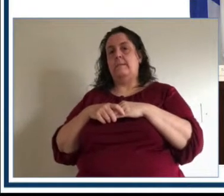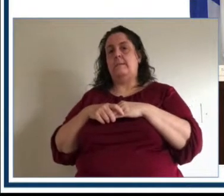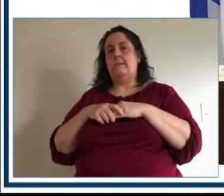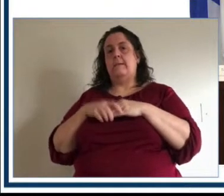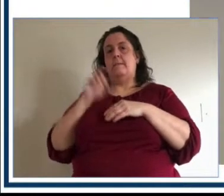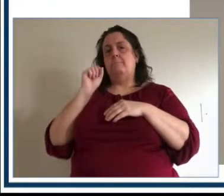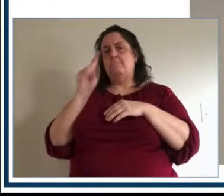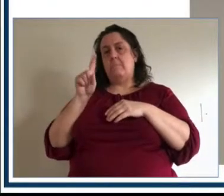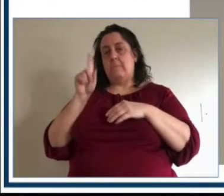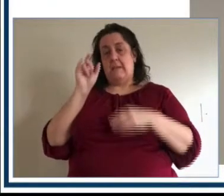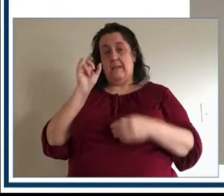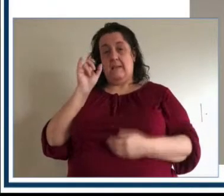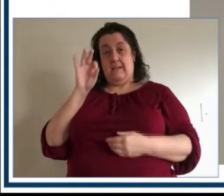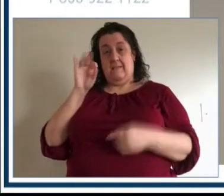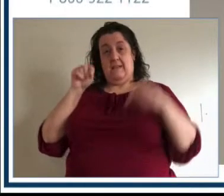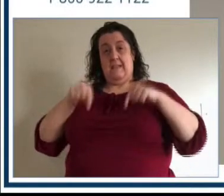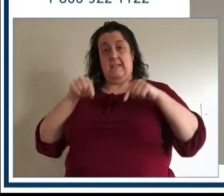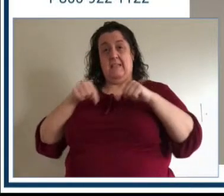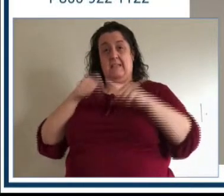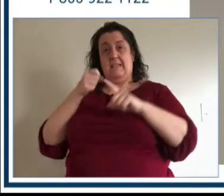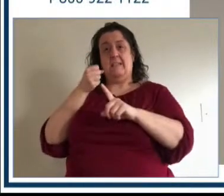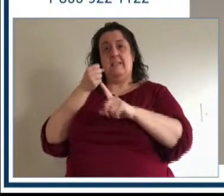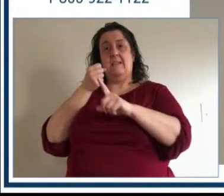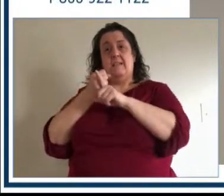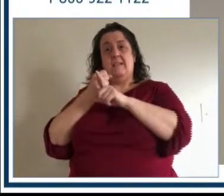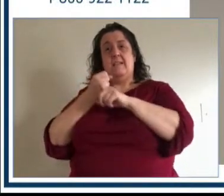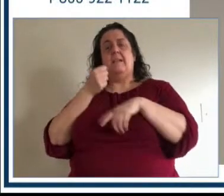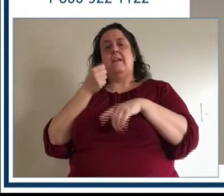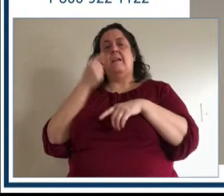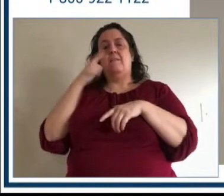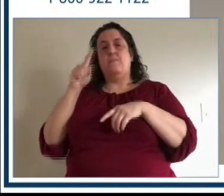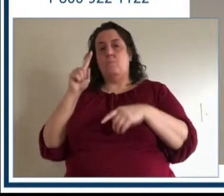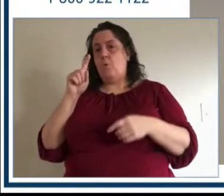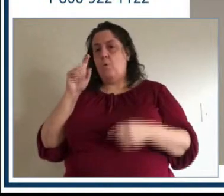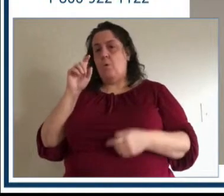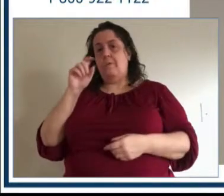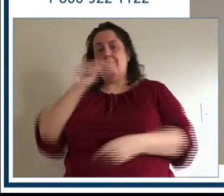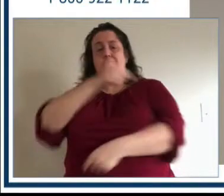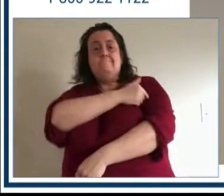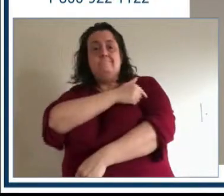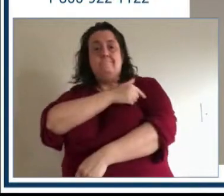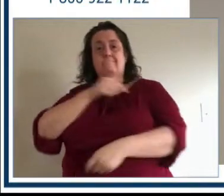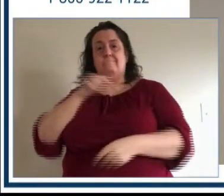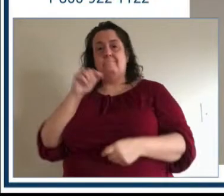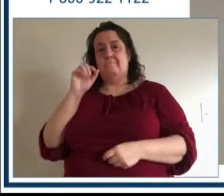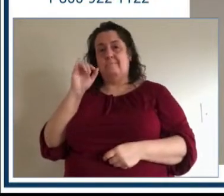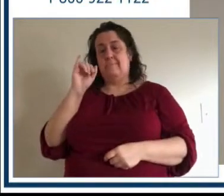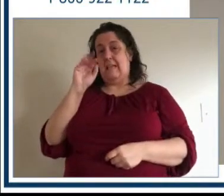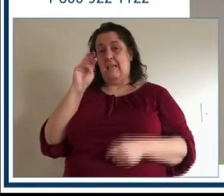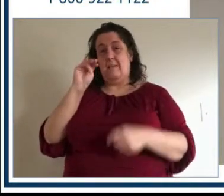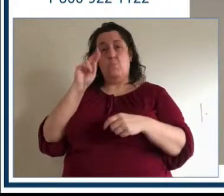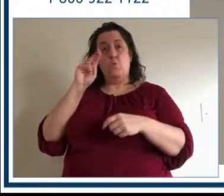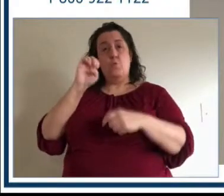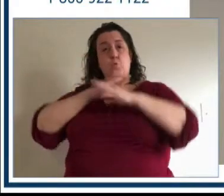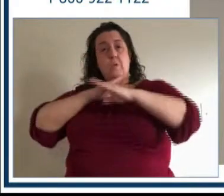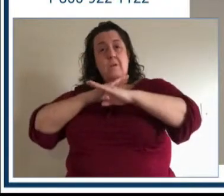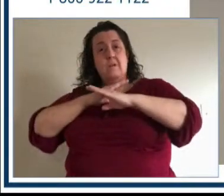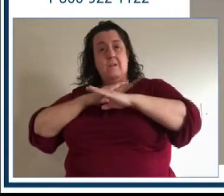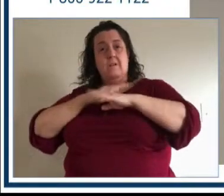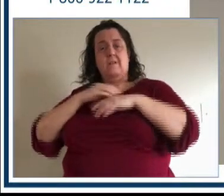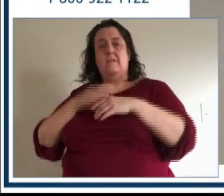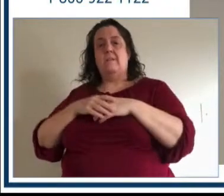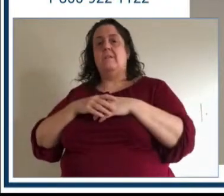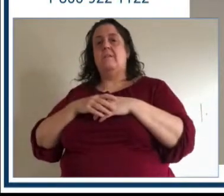suggestion of that. We know that certainly the people that are, by and large, the cases are an age group where they're still very well